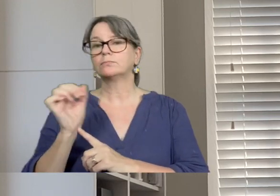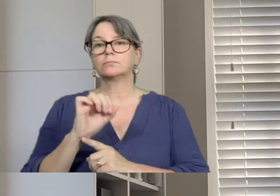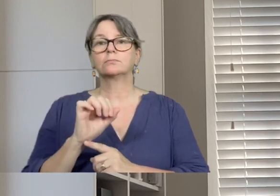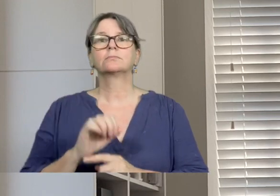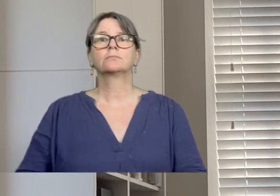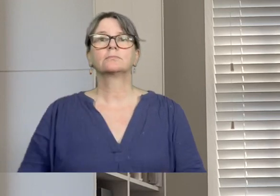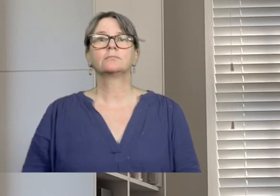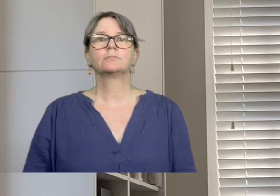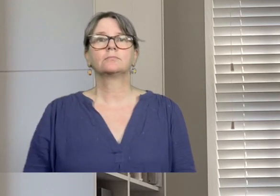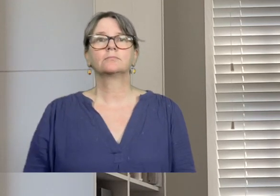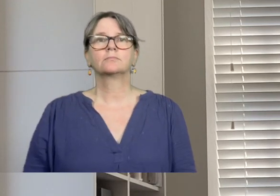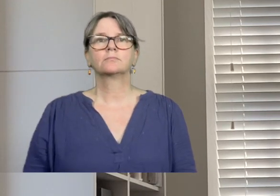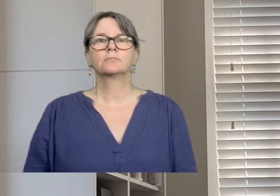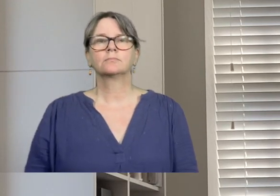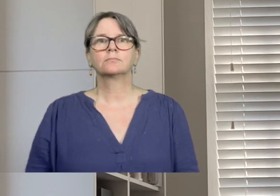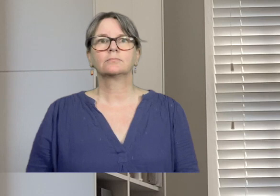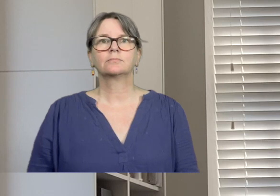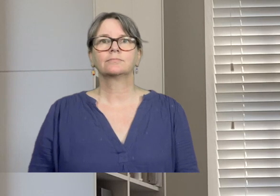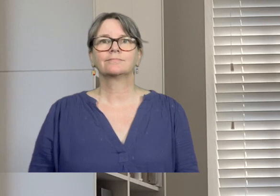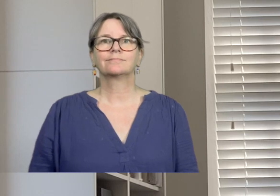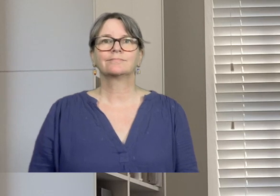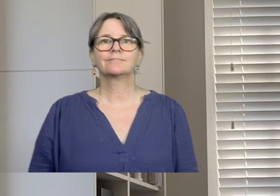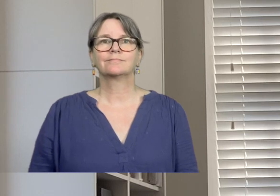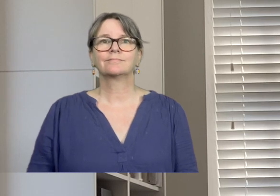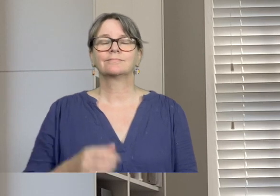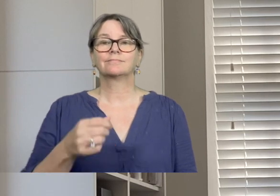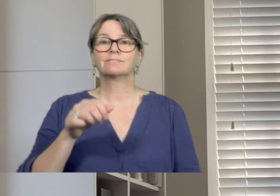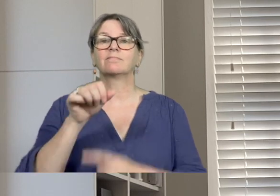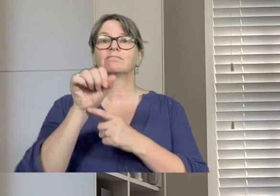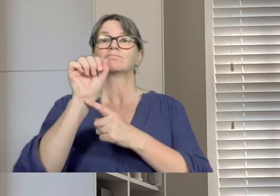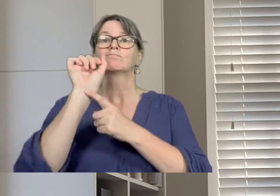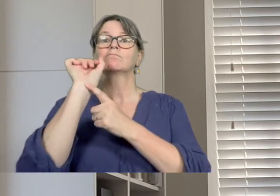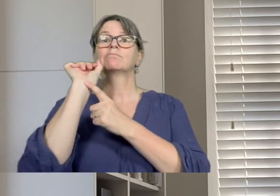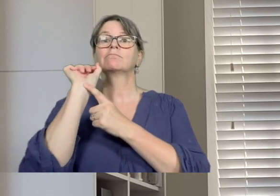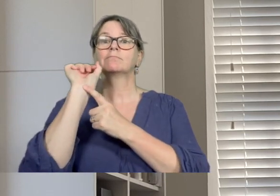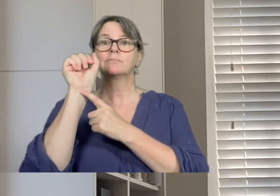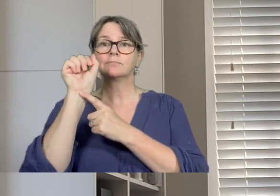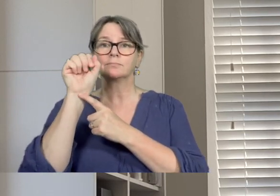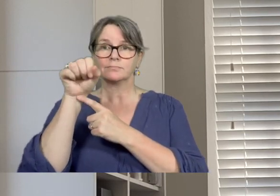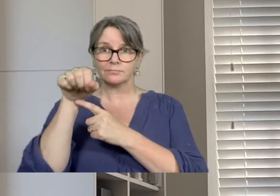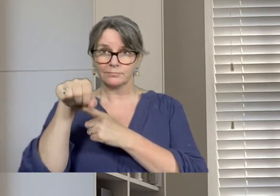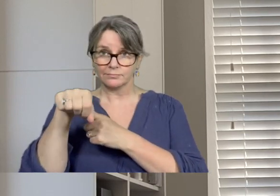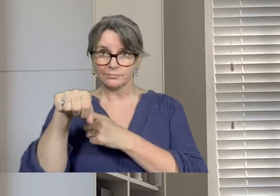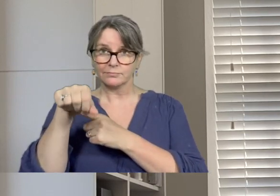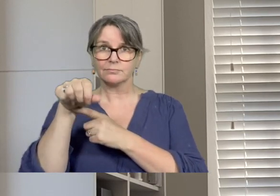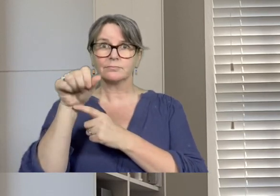allow the head to roll rather than forcing it. And then you can also go up and down,